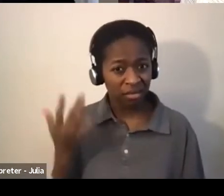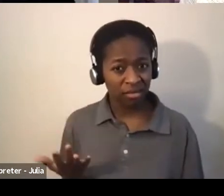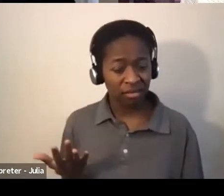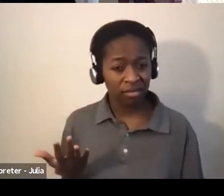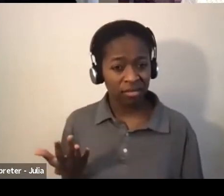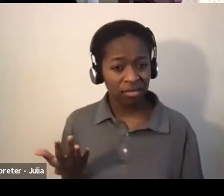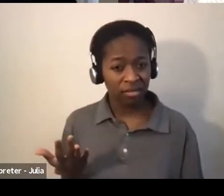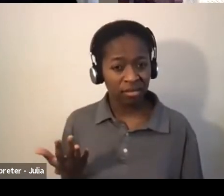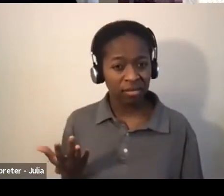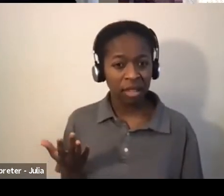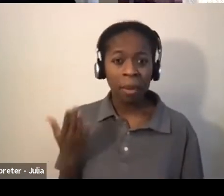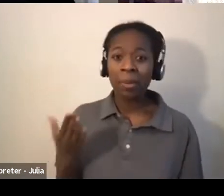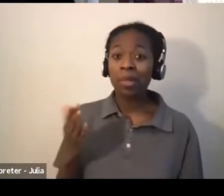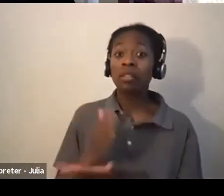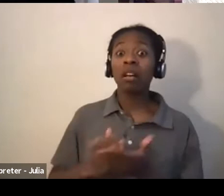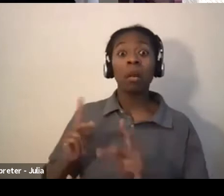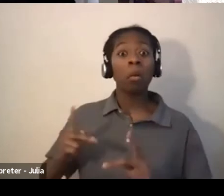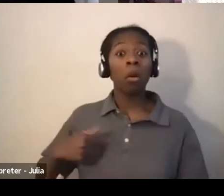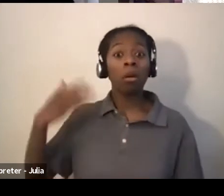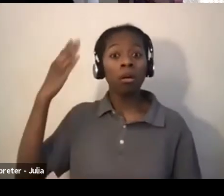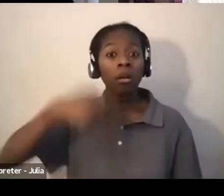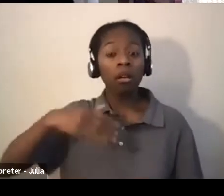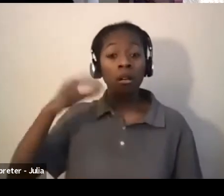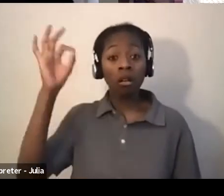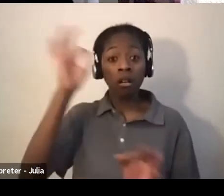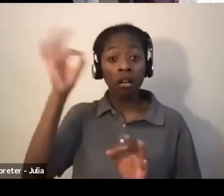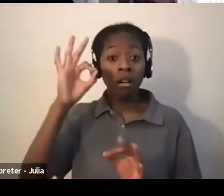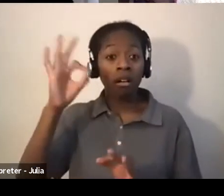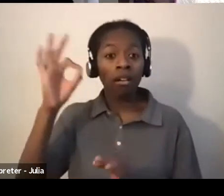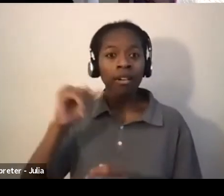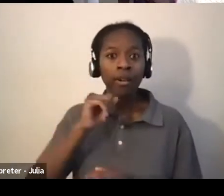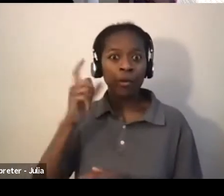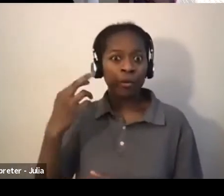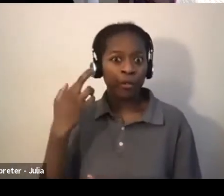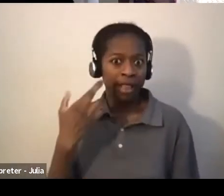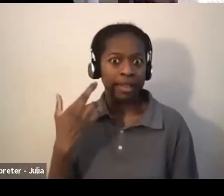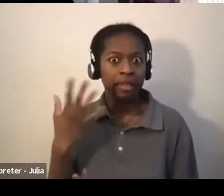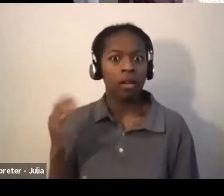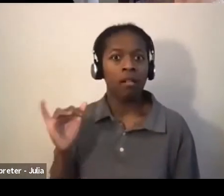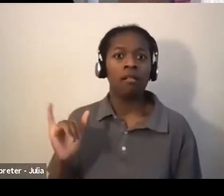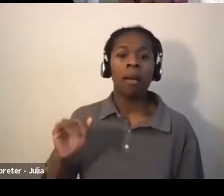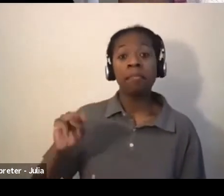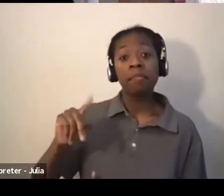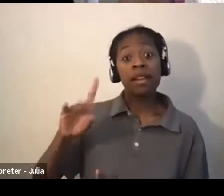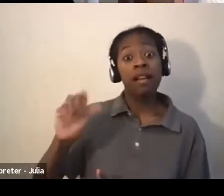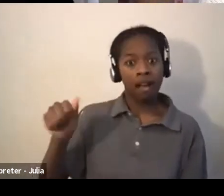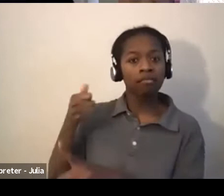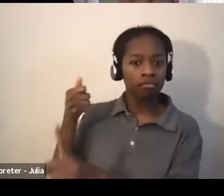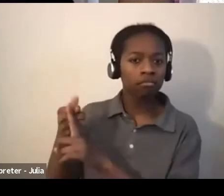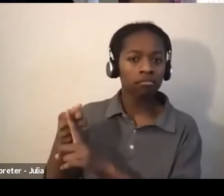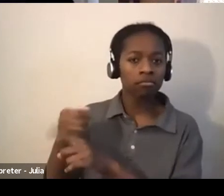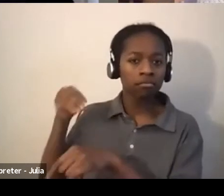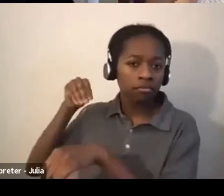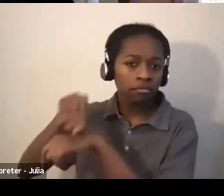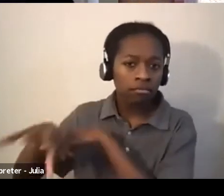like maybe some people don't think about just how much media has had an effect on that. And it affects, like I said earlier,